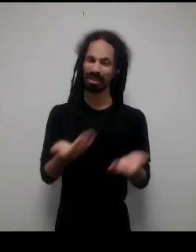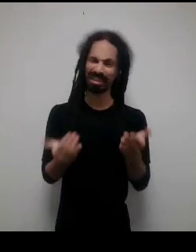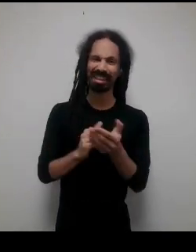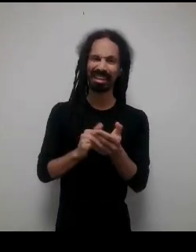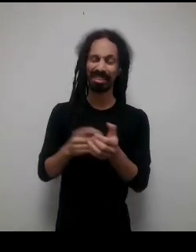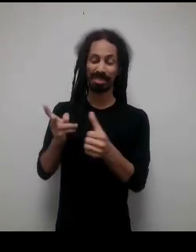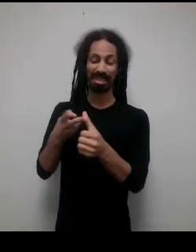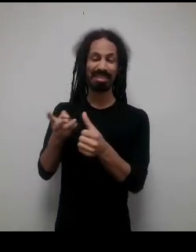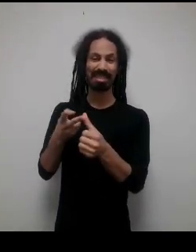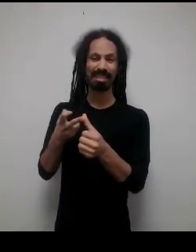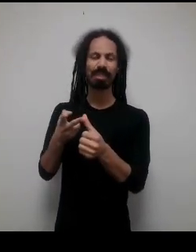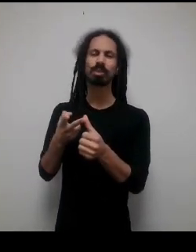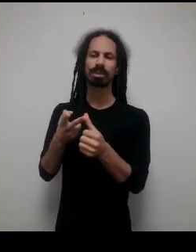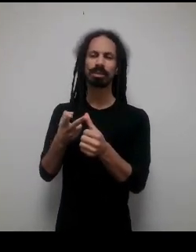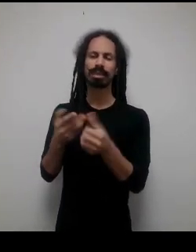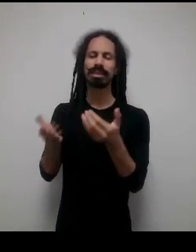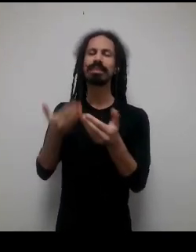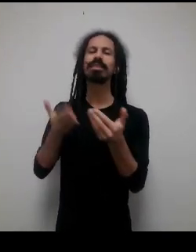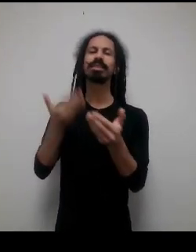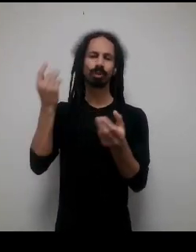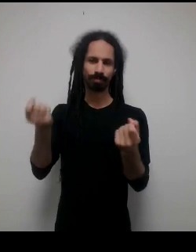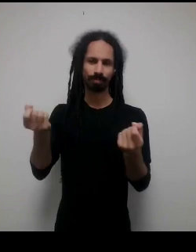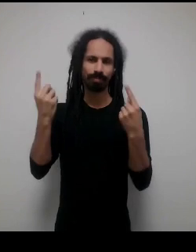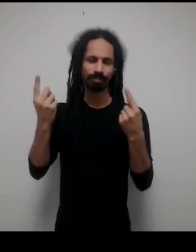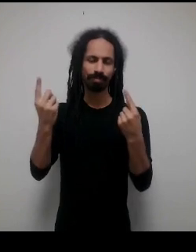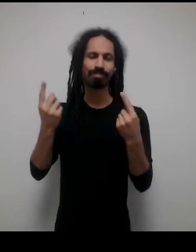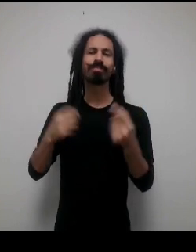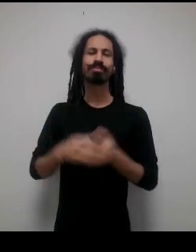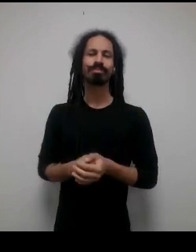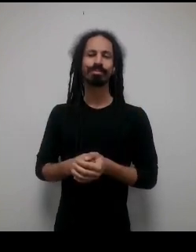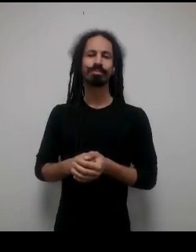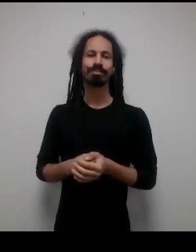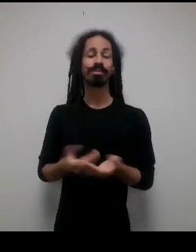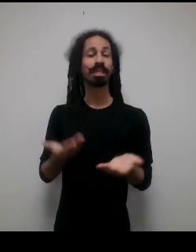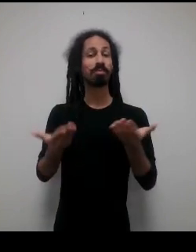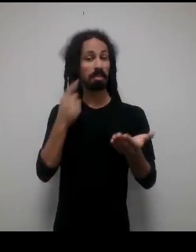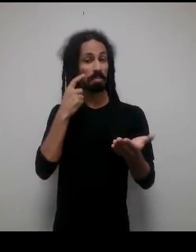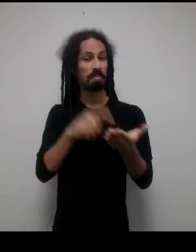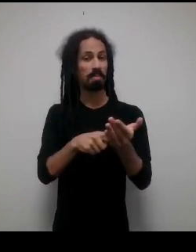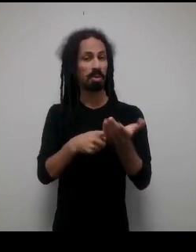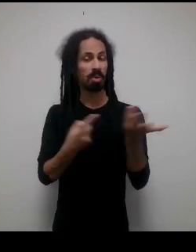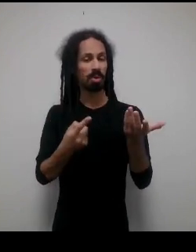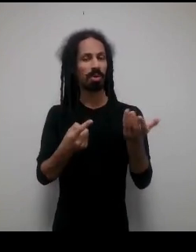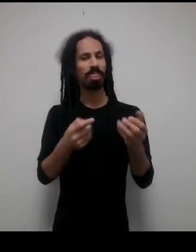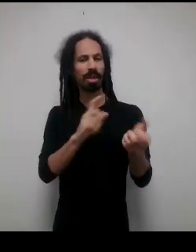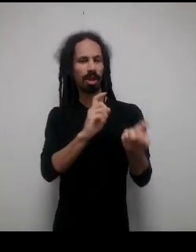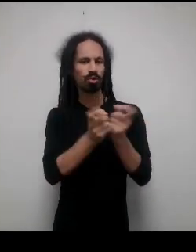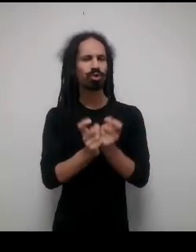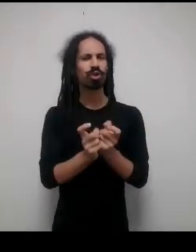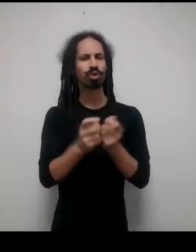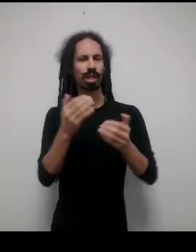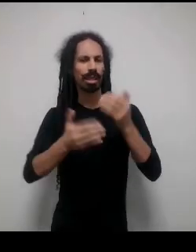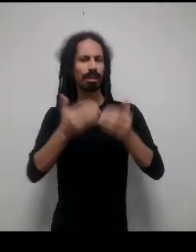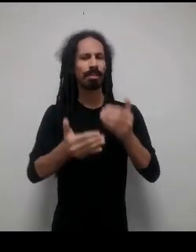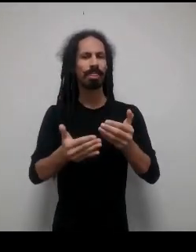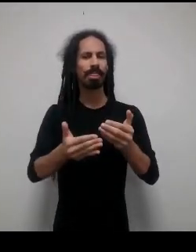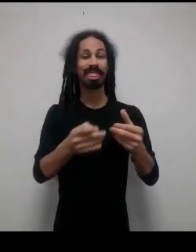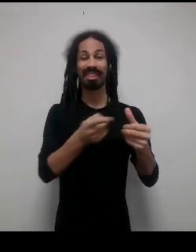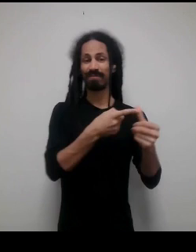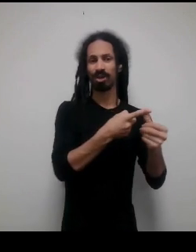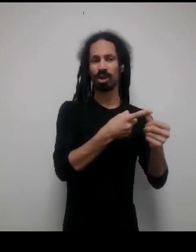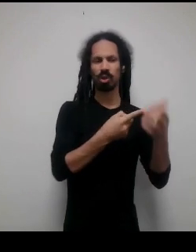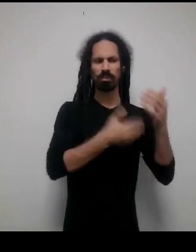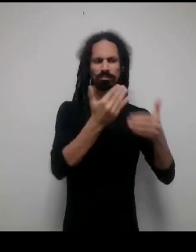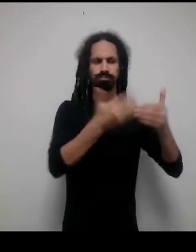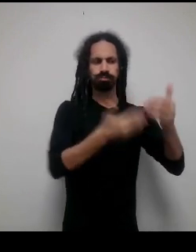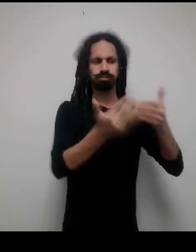easier to follow, and hopefully you noted that the change of pace. The first one, I was going really fast, way too fast for anyone